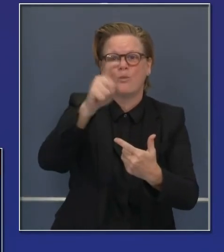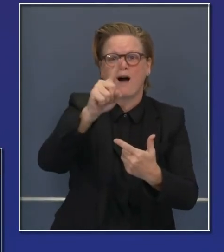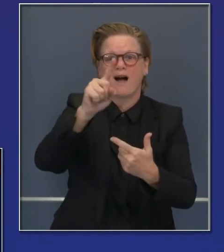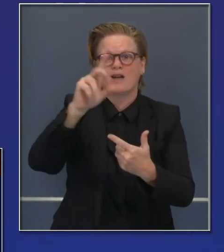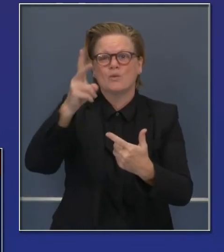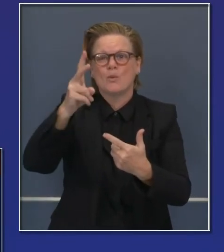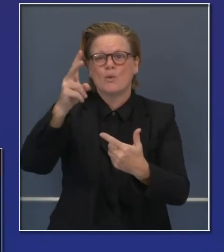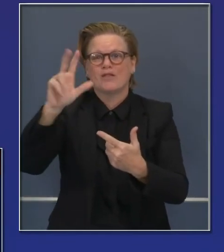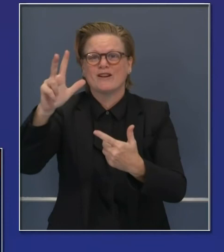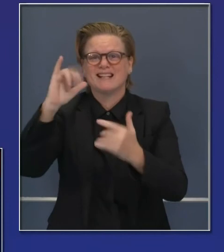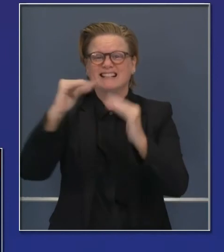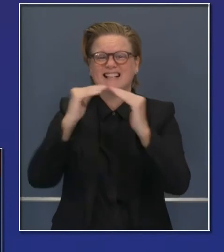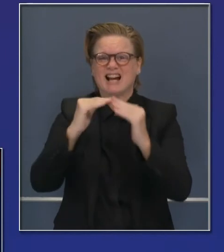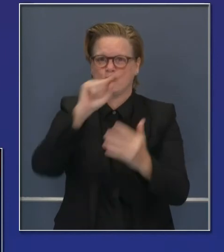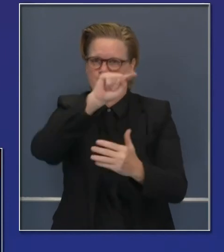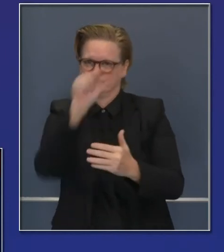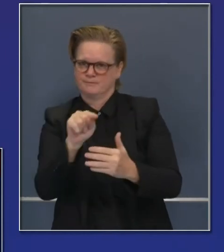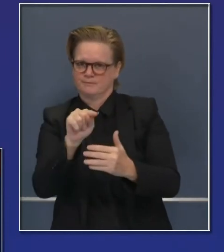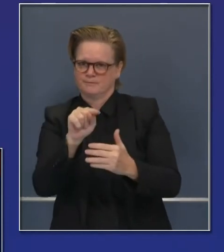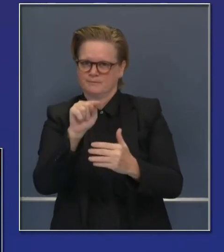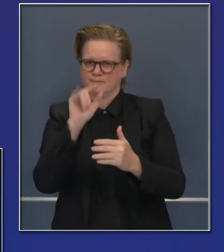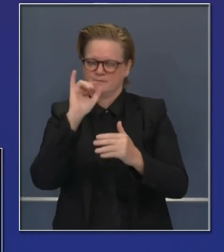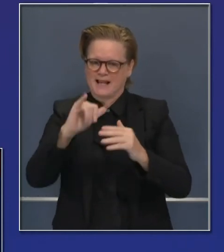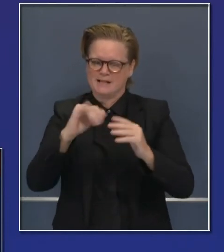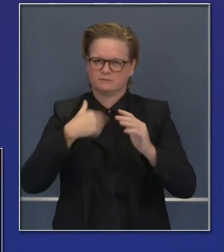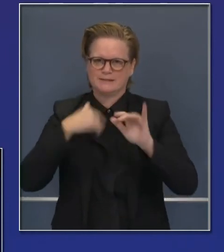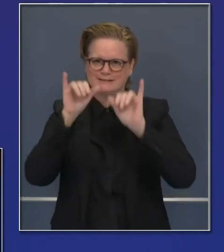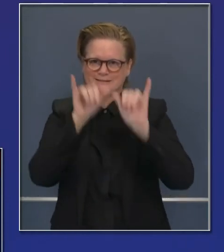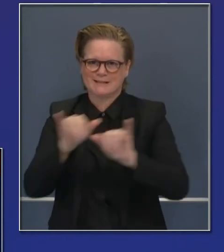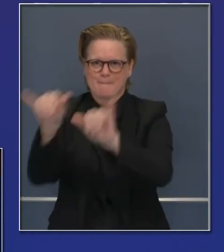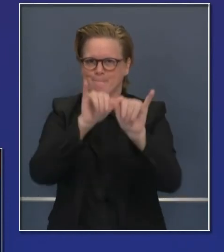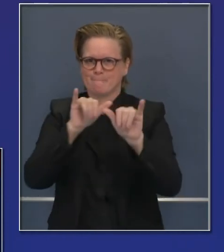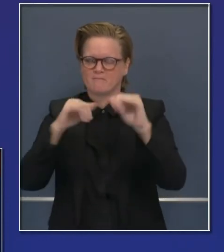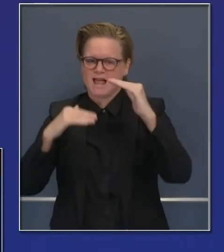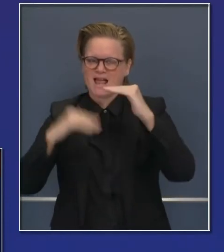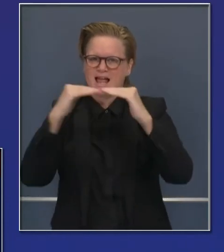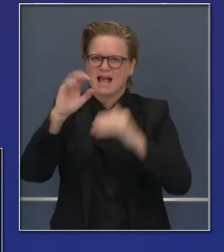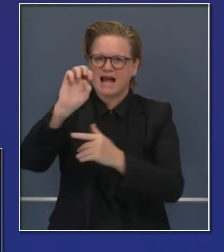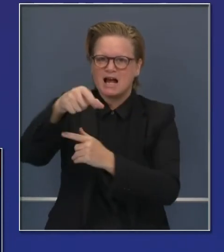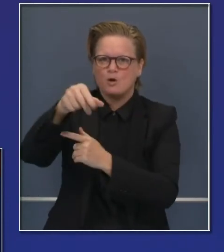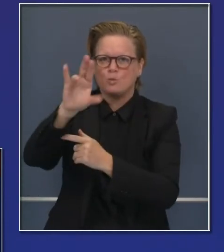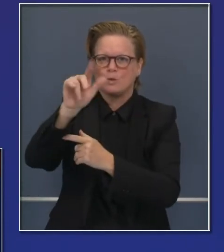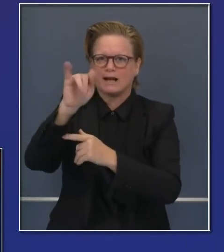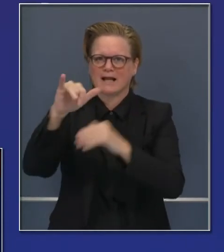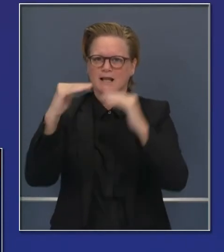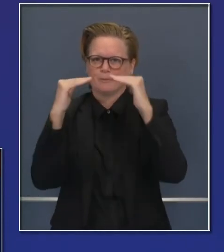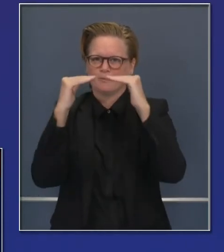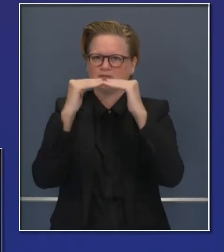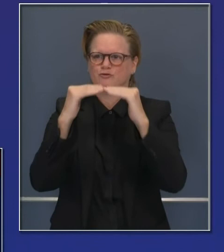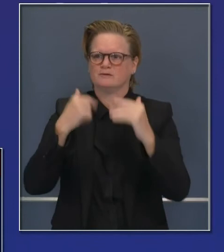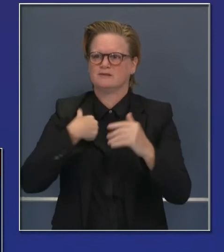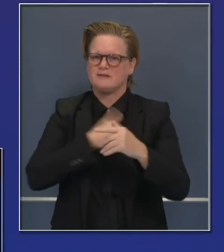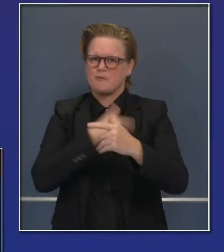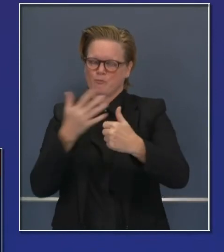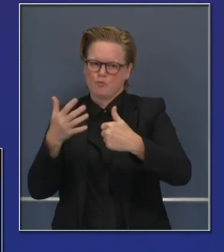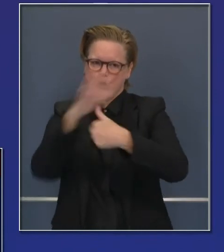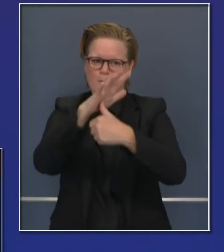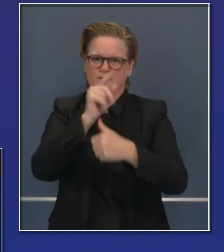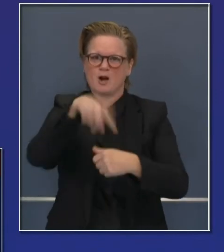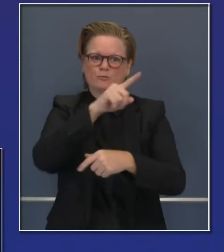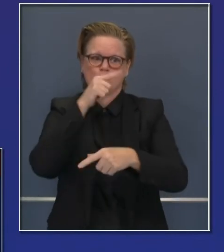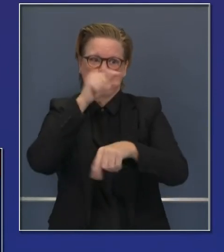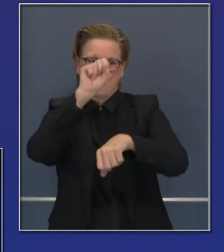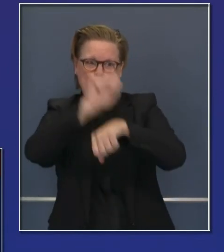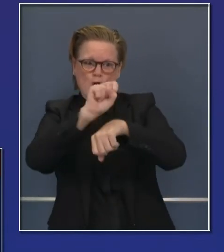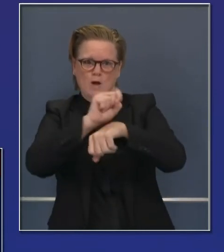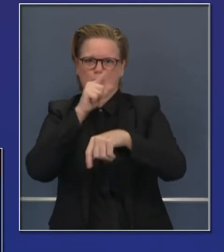ethical standard of prioritizing truly those that are most in need. And the real heroes in this pandemic are